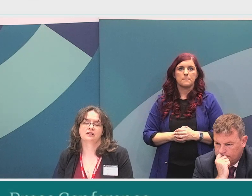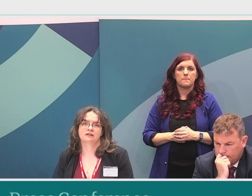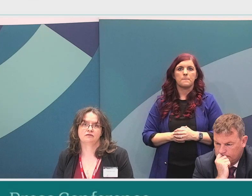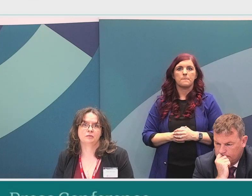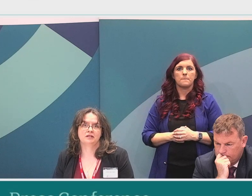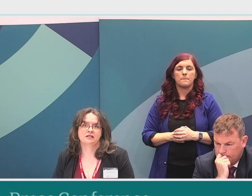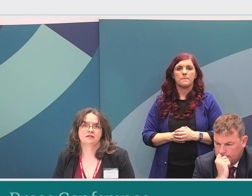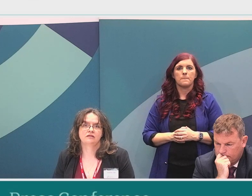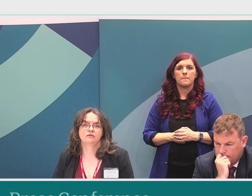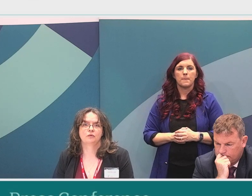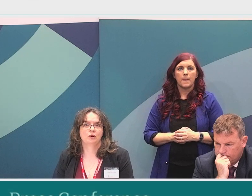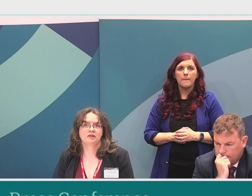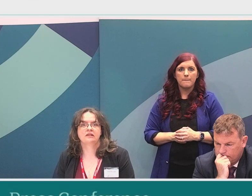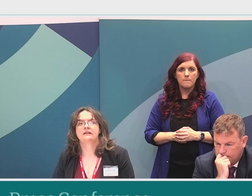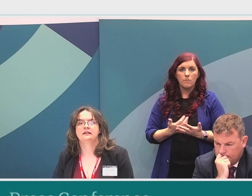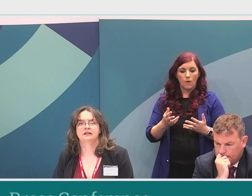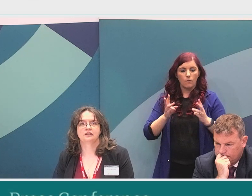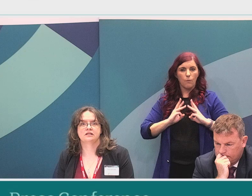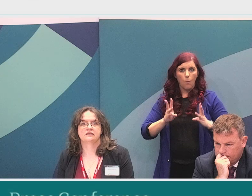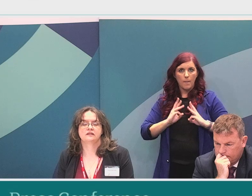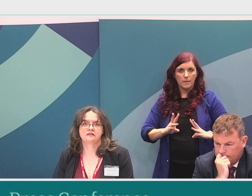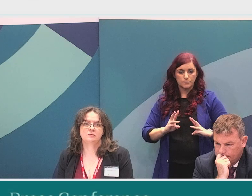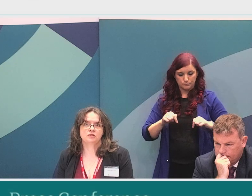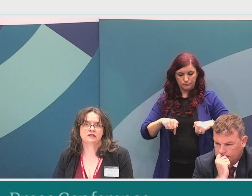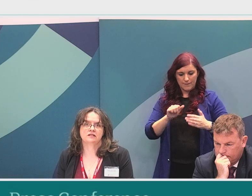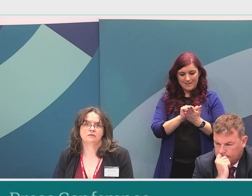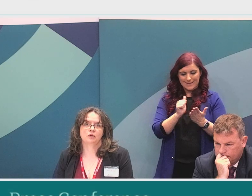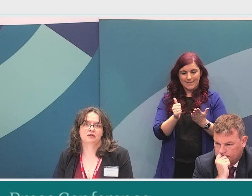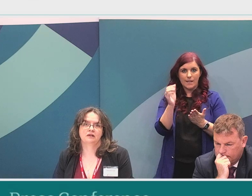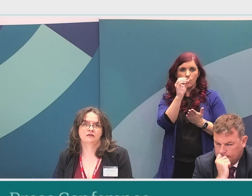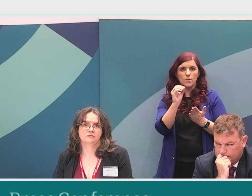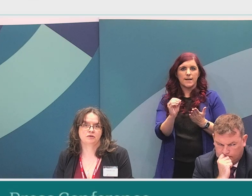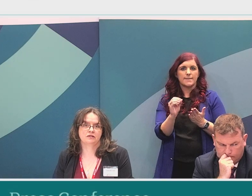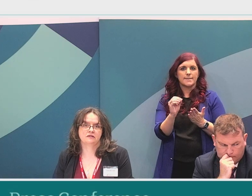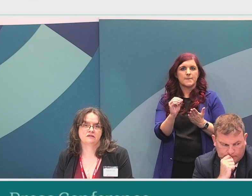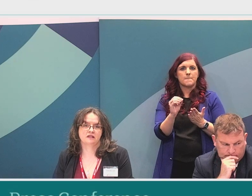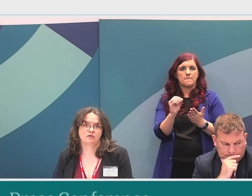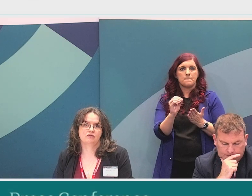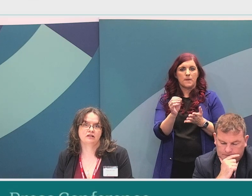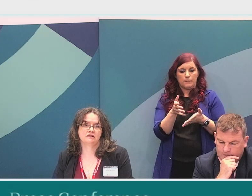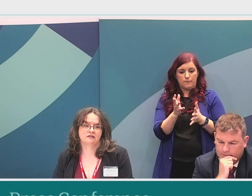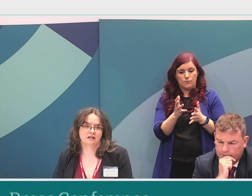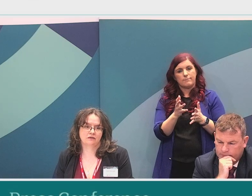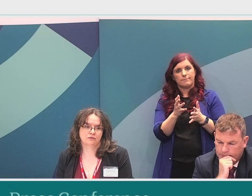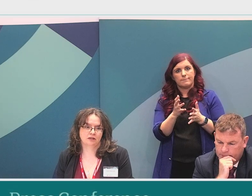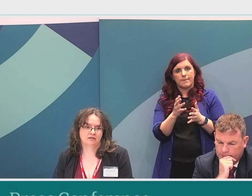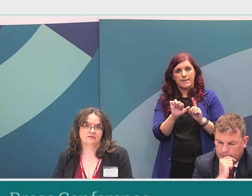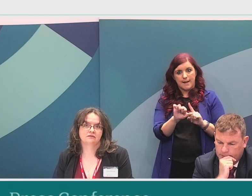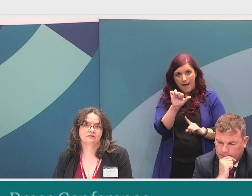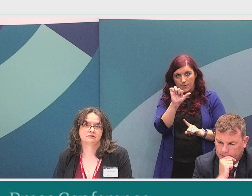Looking at the female data, so for women in Ireland, 16% of women have experienced sexual violence as an adult